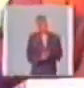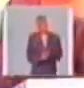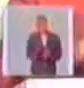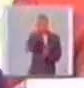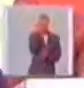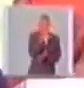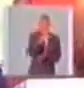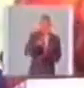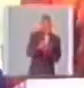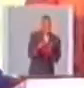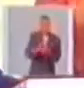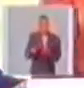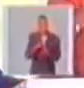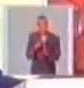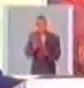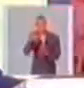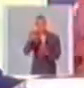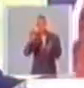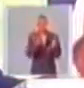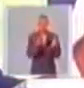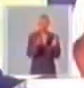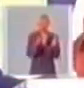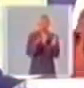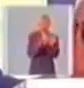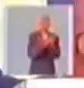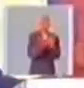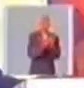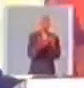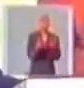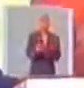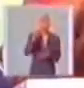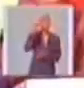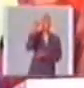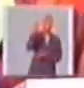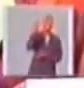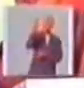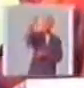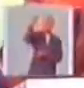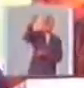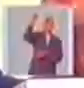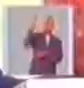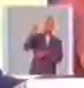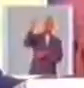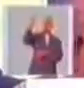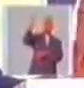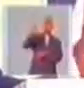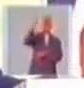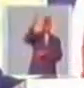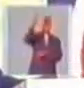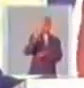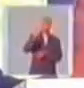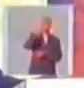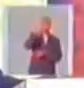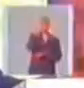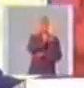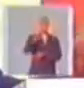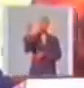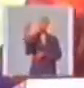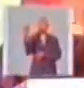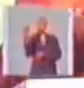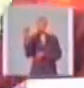tell Bible in me. 2 Timothy chapter 2, verse number 15. Study to show yourself approved unto God,